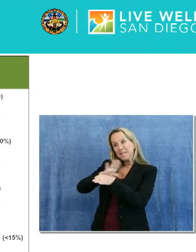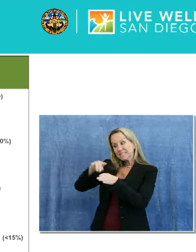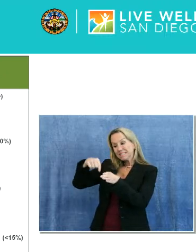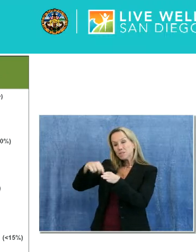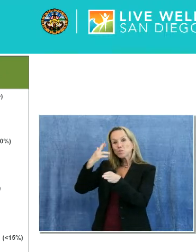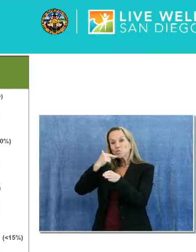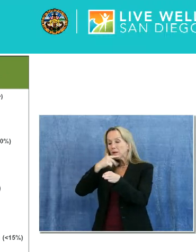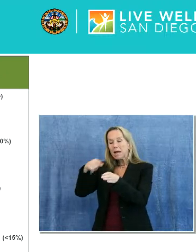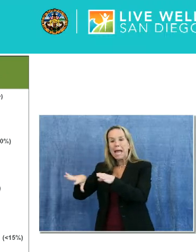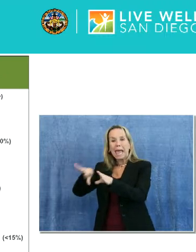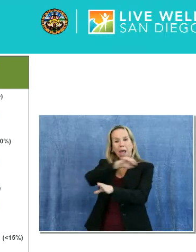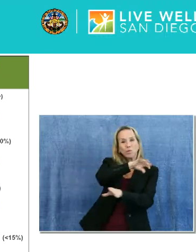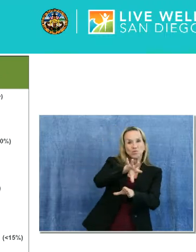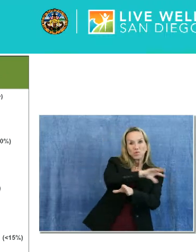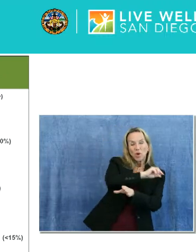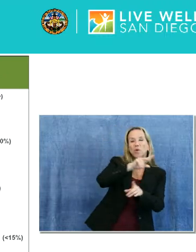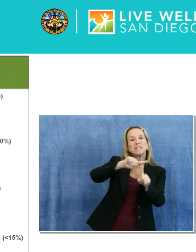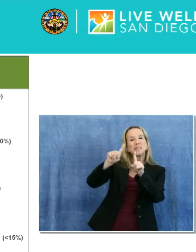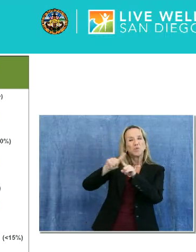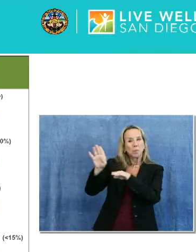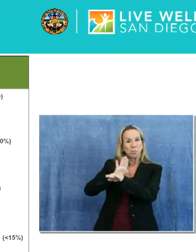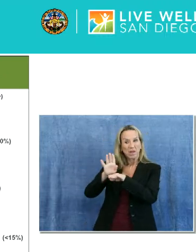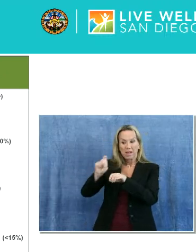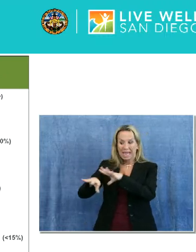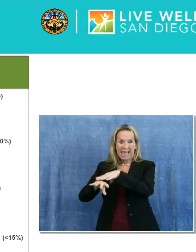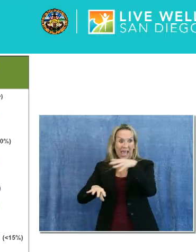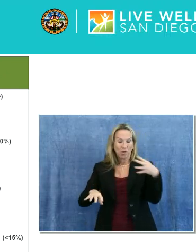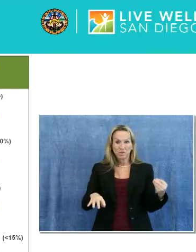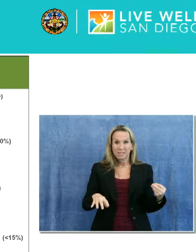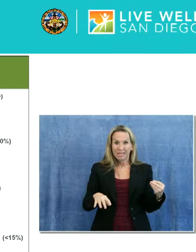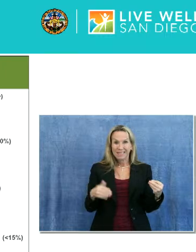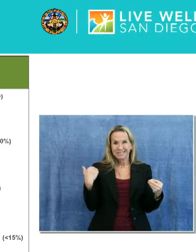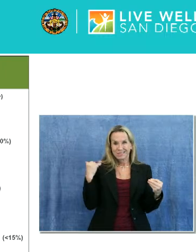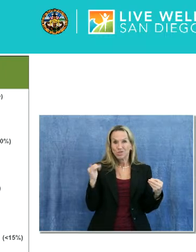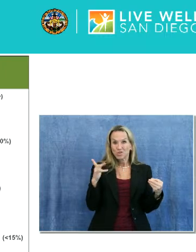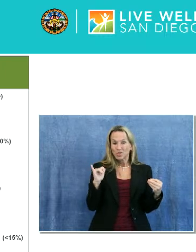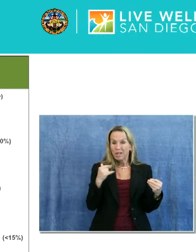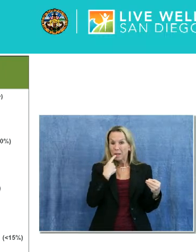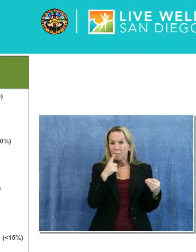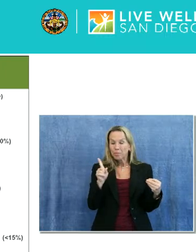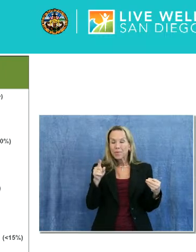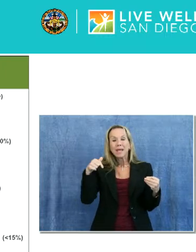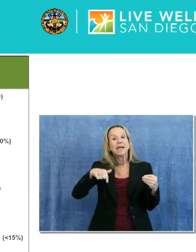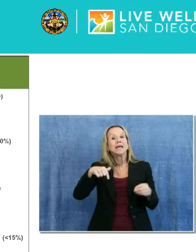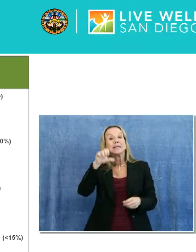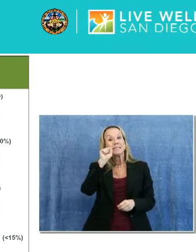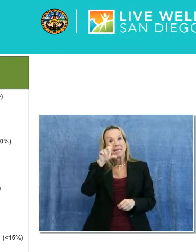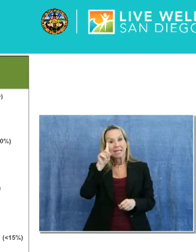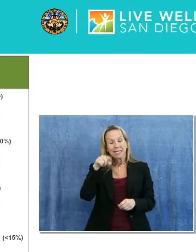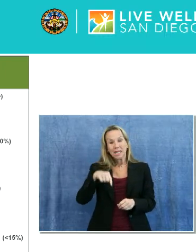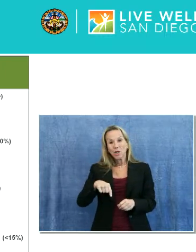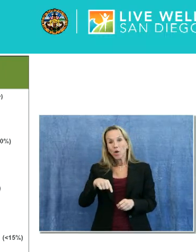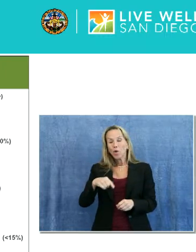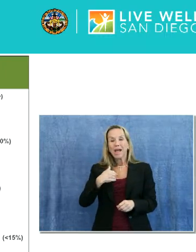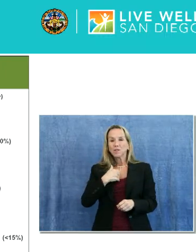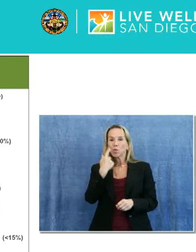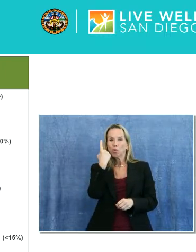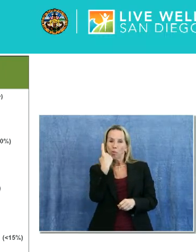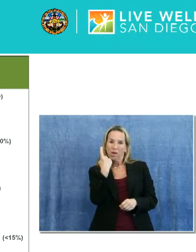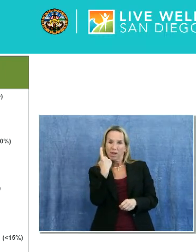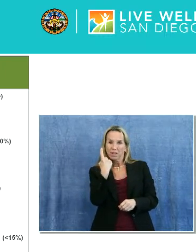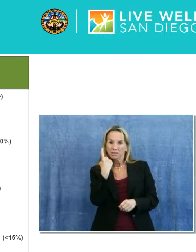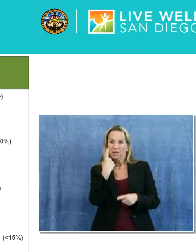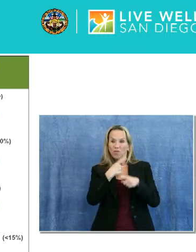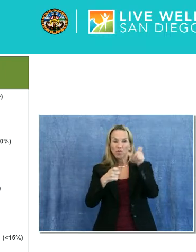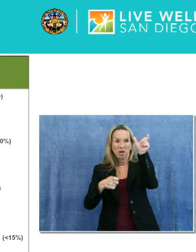mid-July. San Diego County has currently only one of the state's metrics that